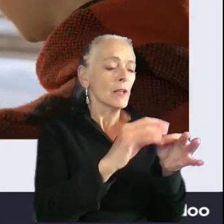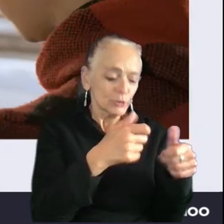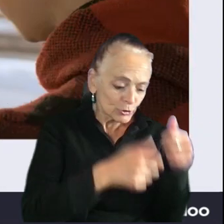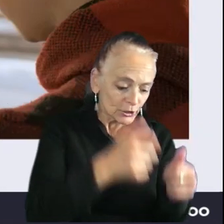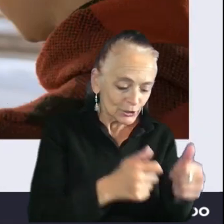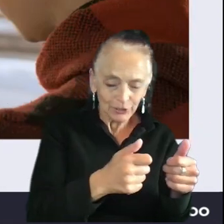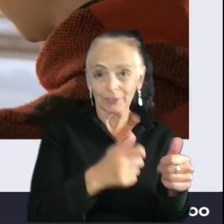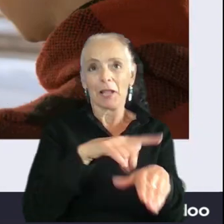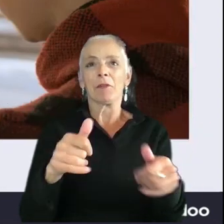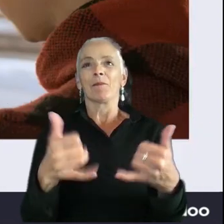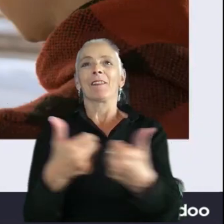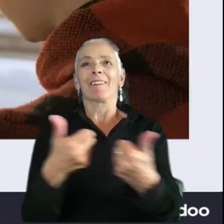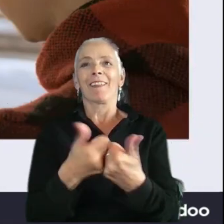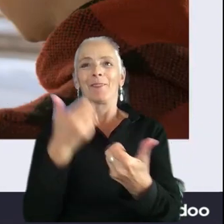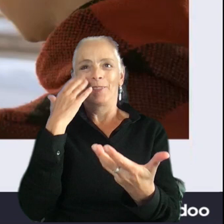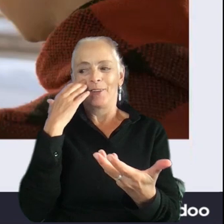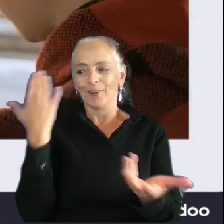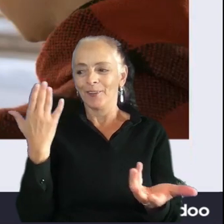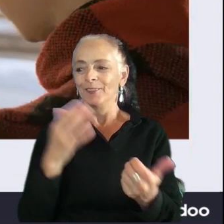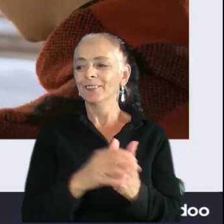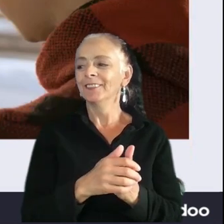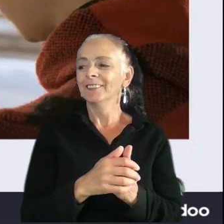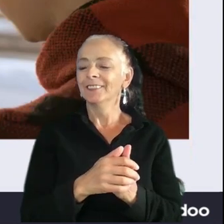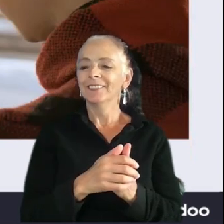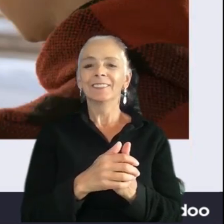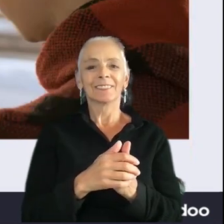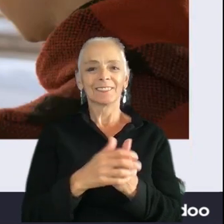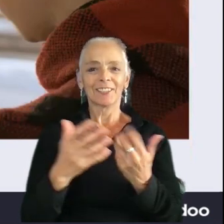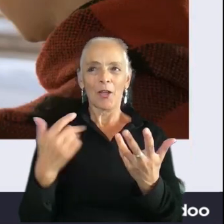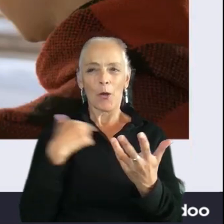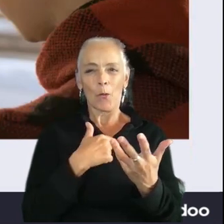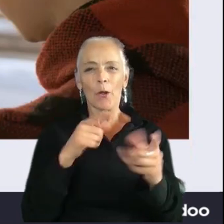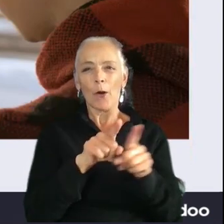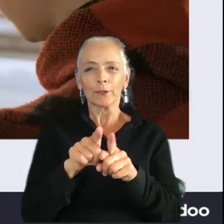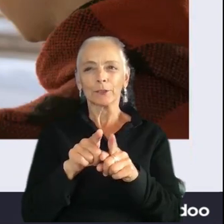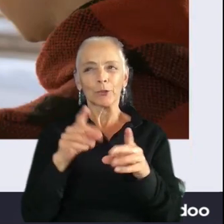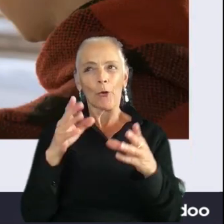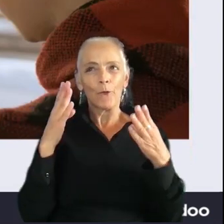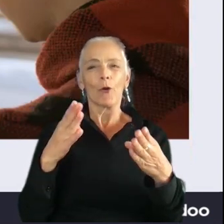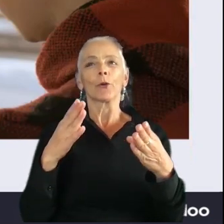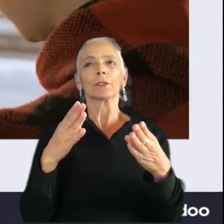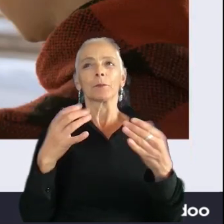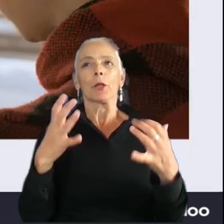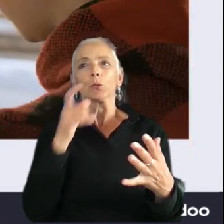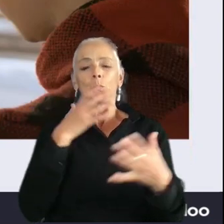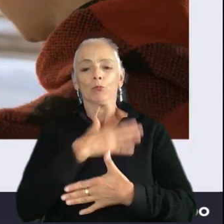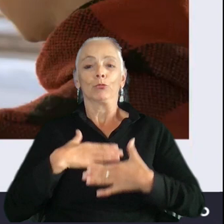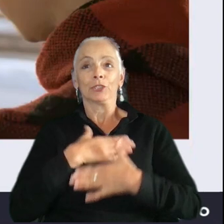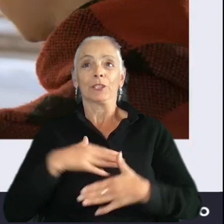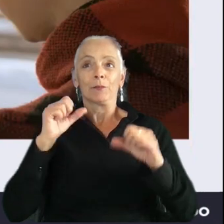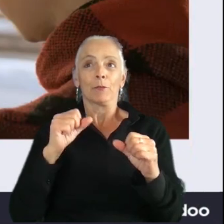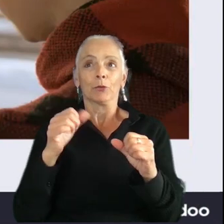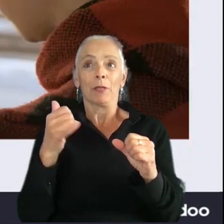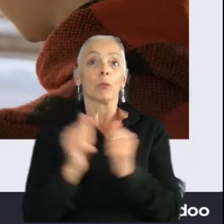And yeah, so we also picked the portrait mode because we also cater to players who actually appreciate being able to play with one